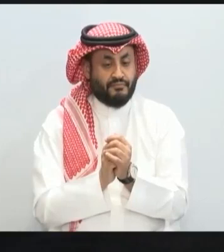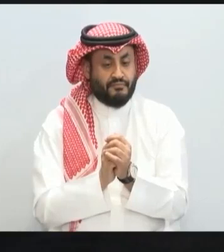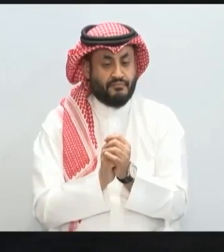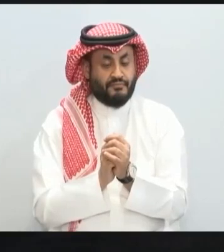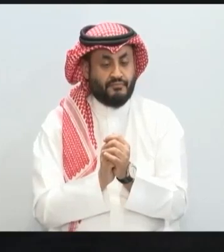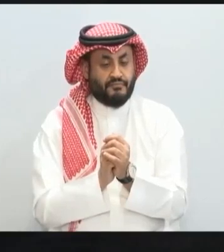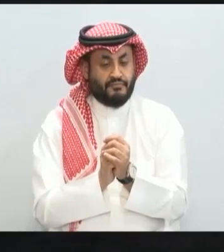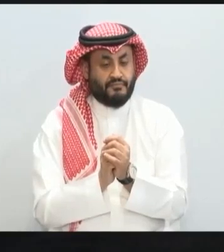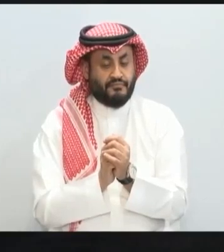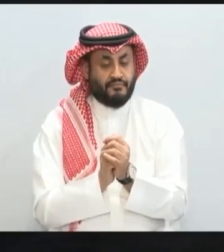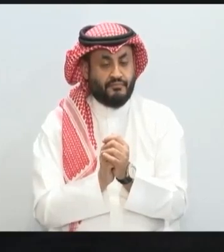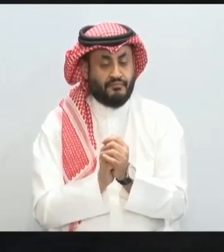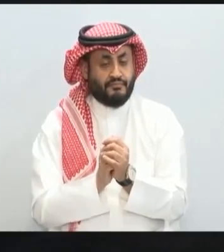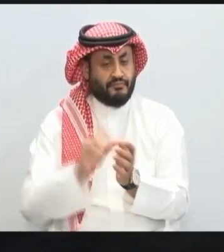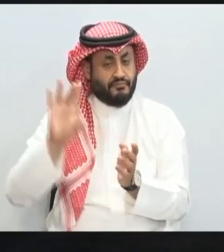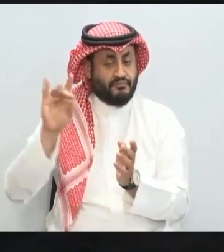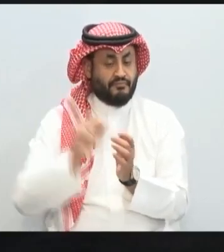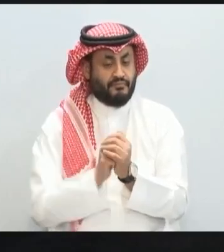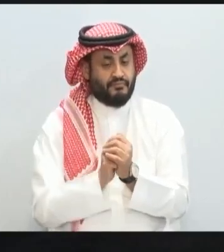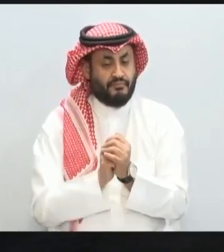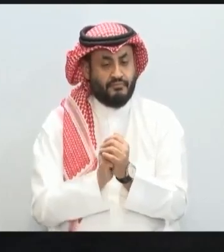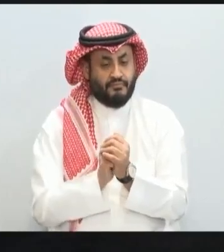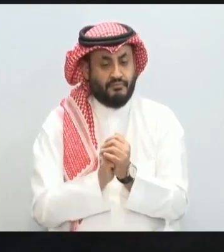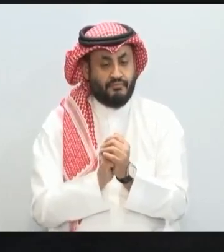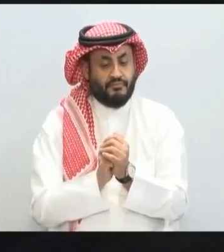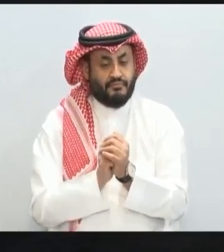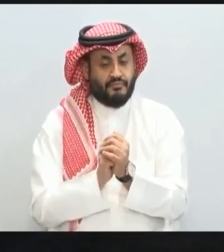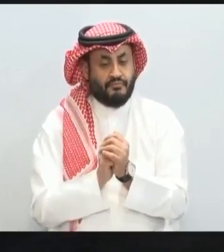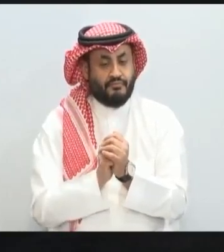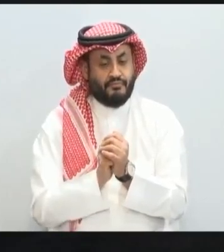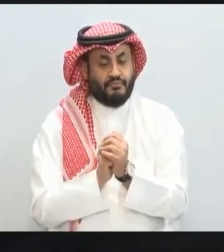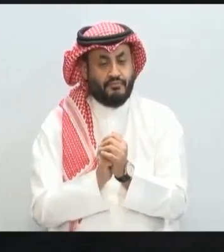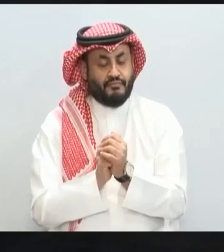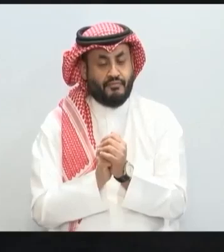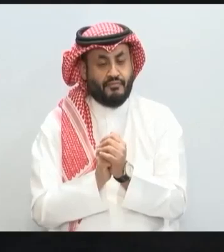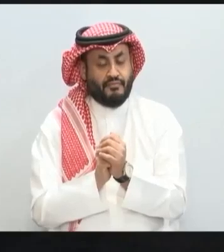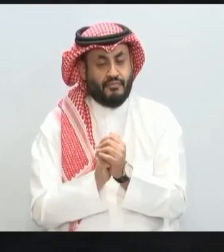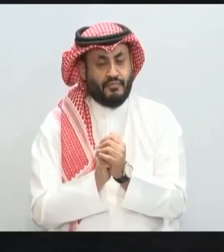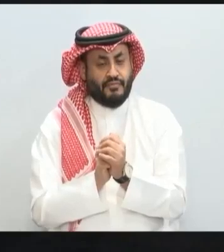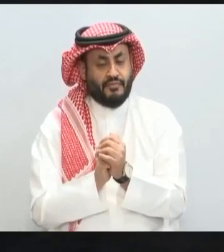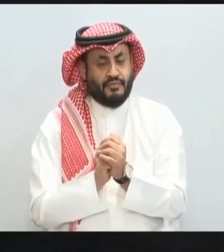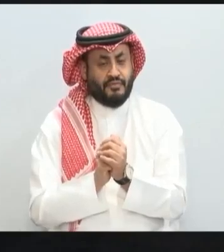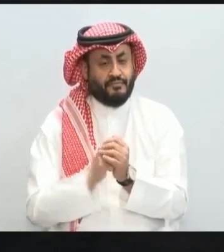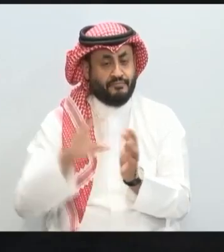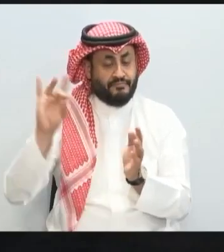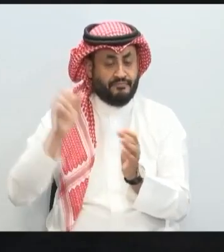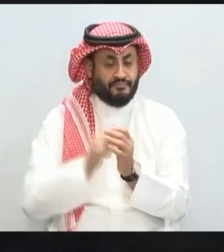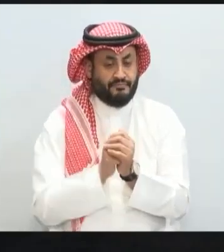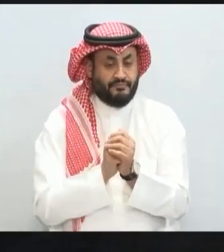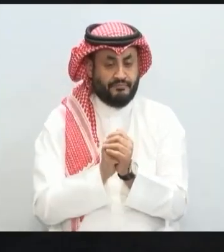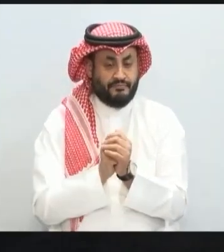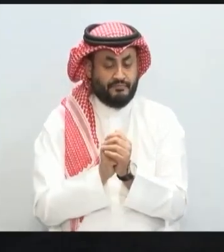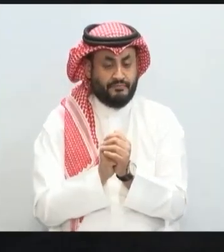the driver, it means that he is a very good driver. He is quite the player. It means that he's a very good